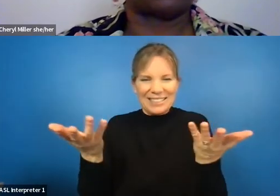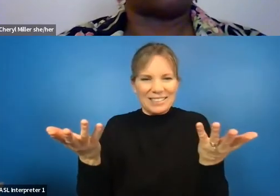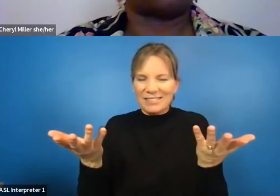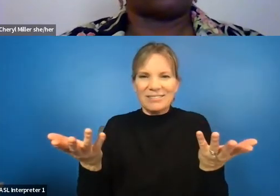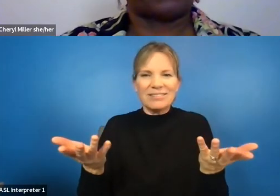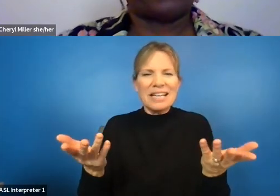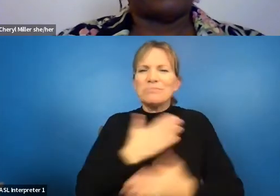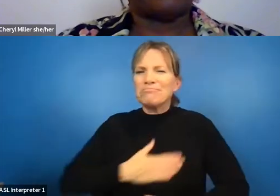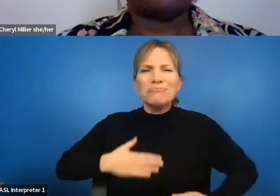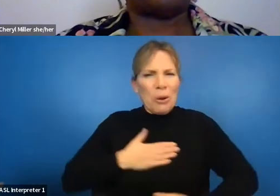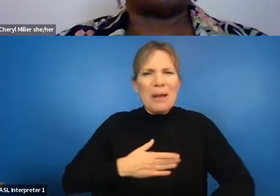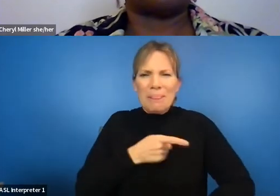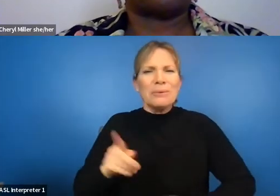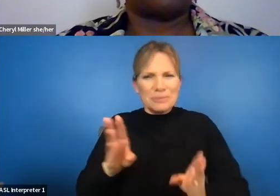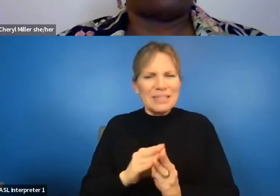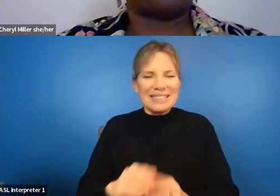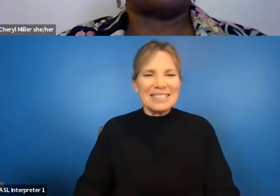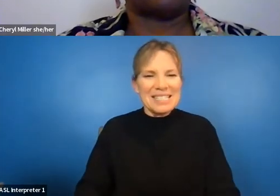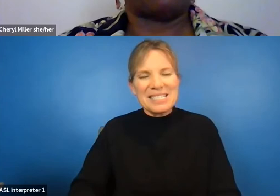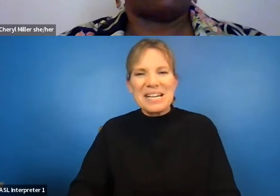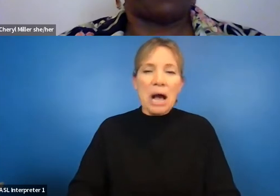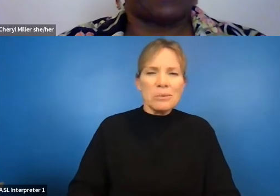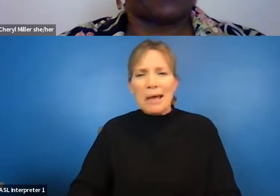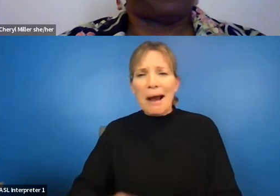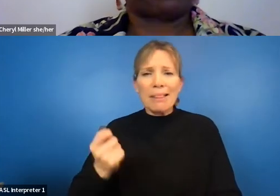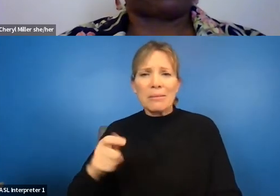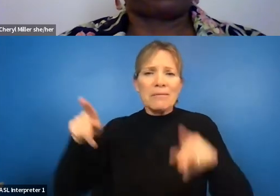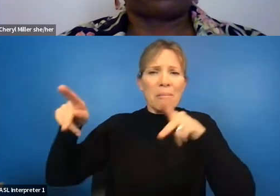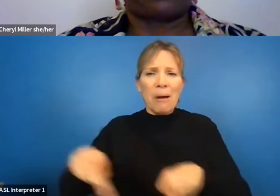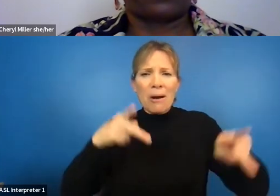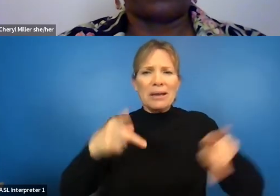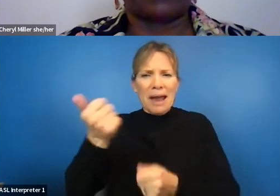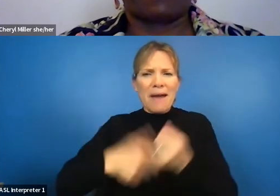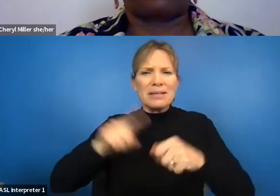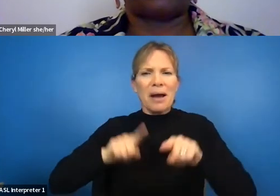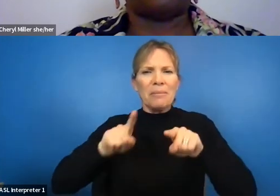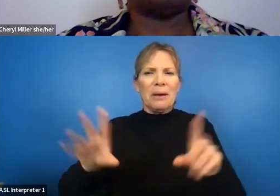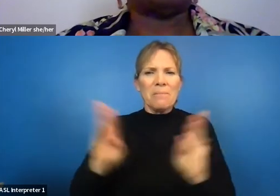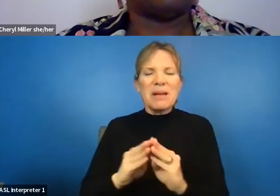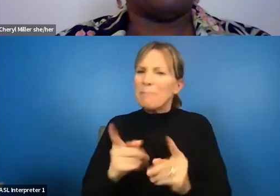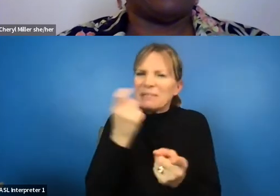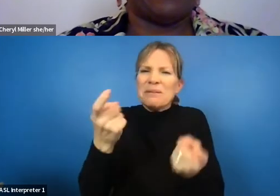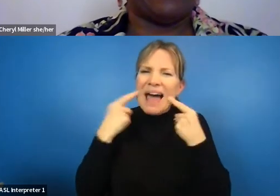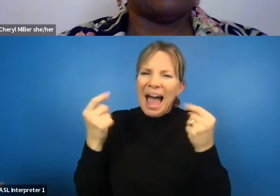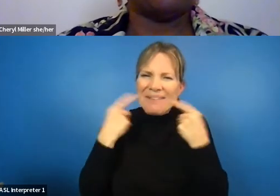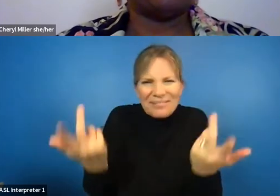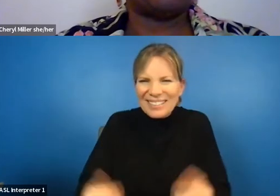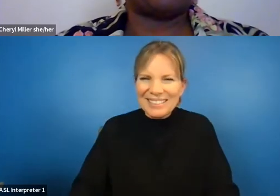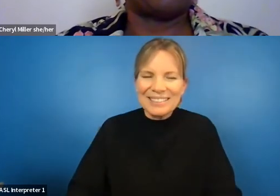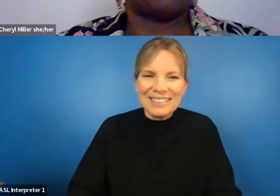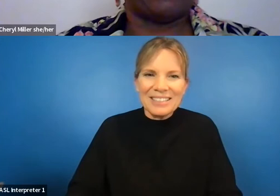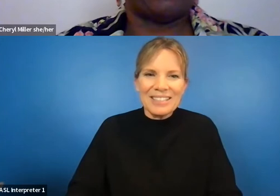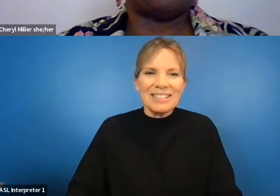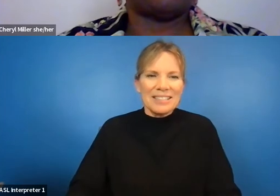it's just very enjoyable. So there's a little party in every meeting with laughter.